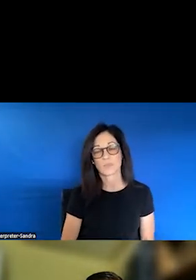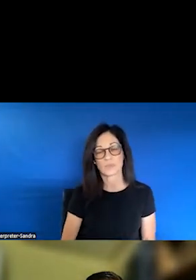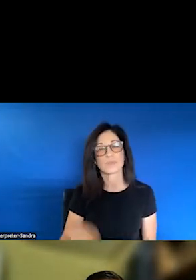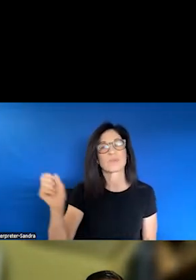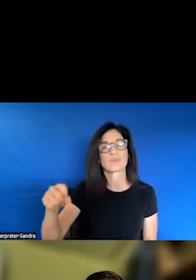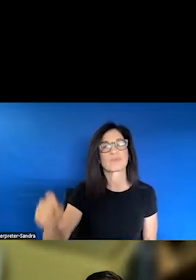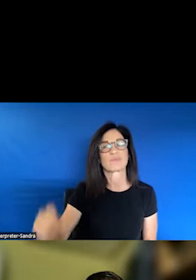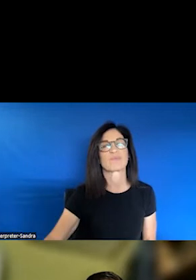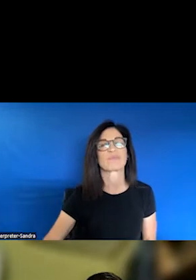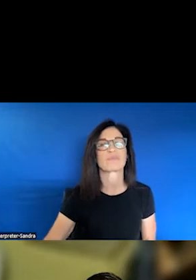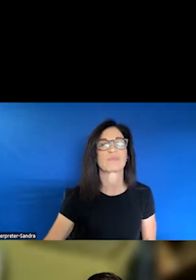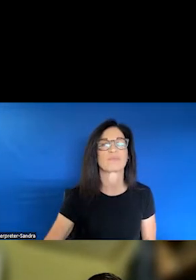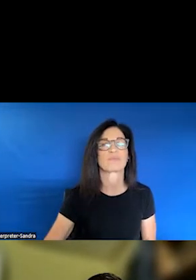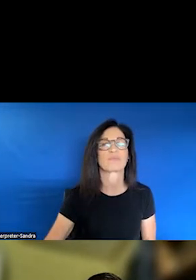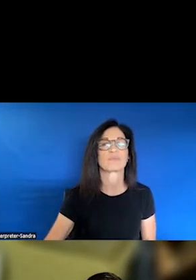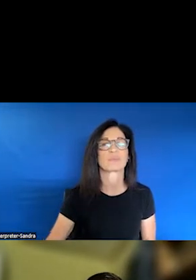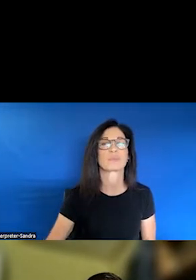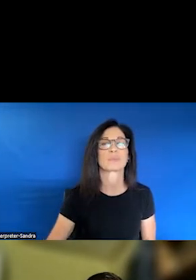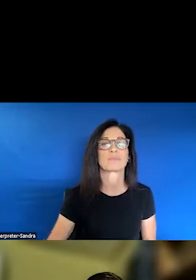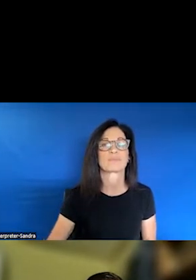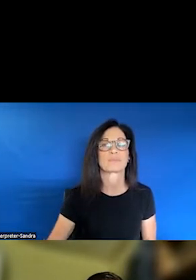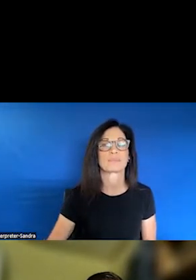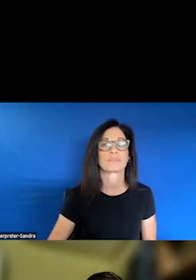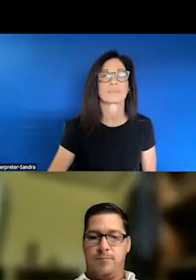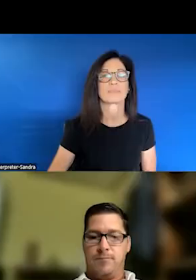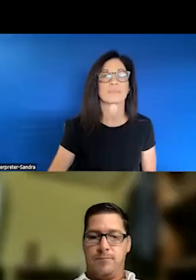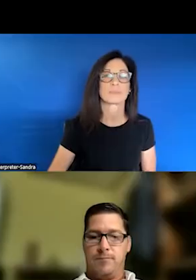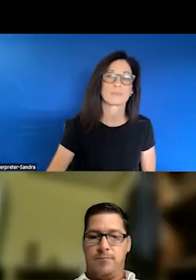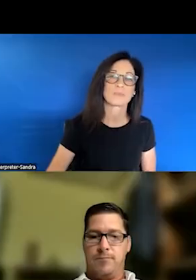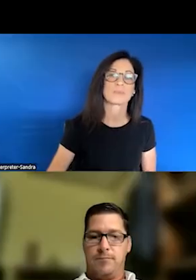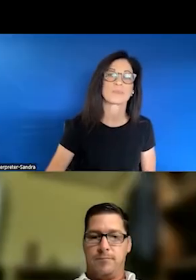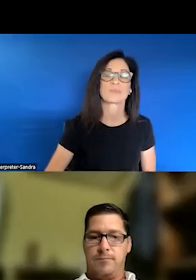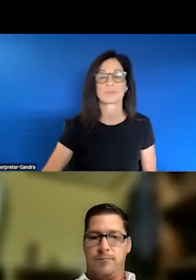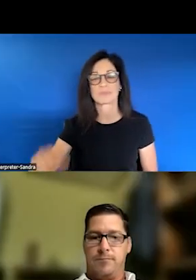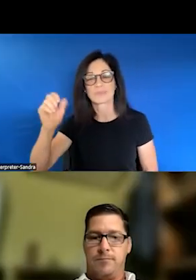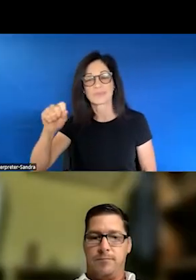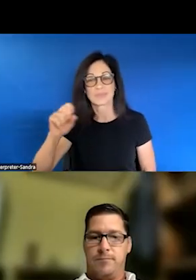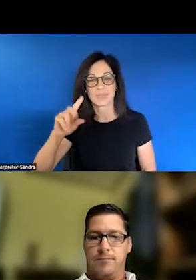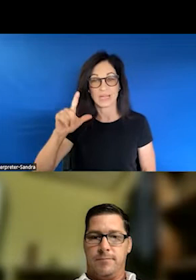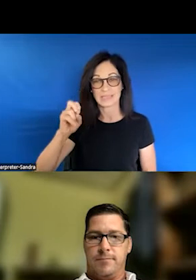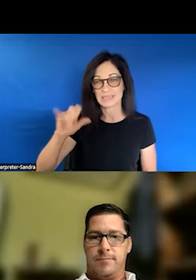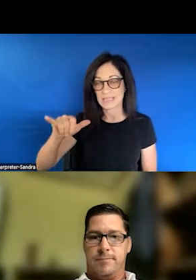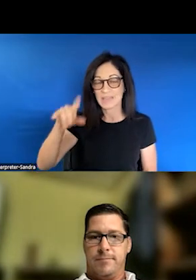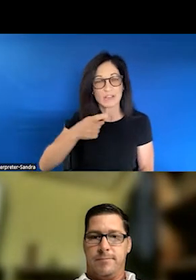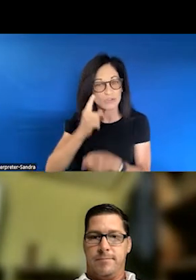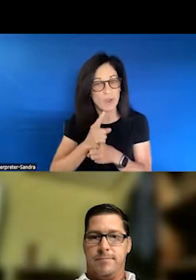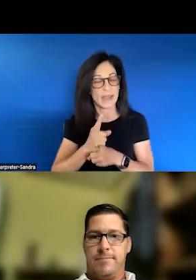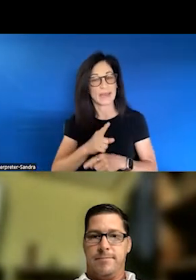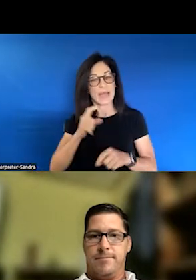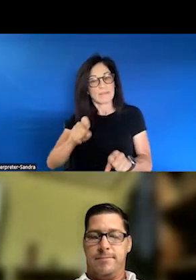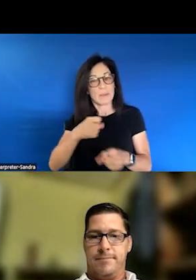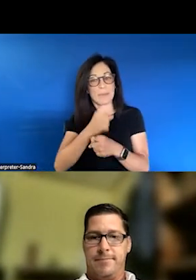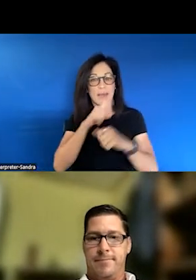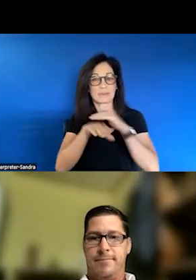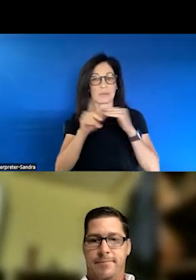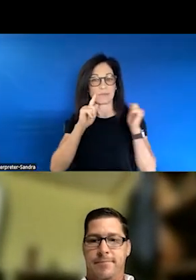day too, right? Is that we need to make it accessible to all, and not only sort of the call for services, how do